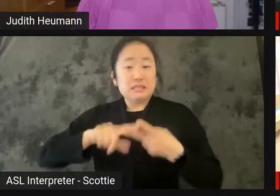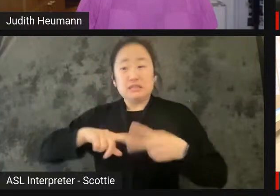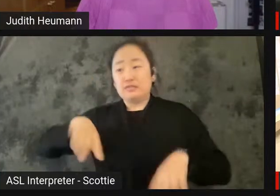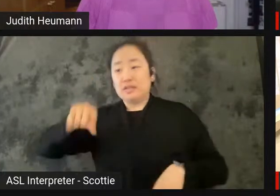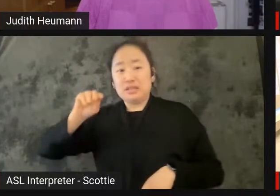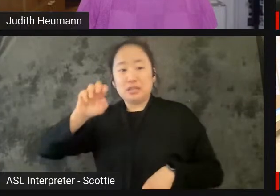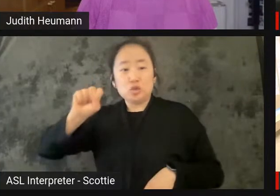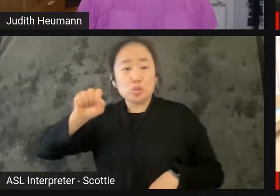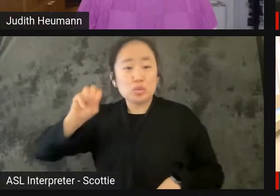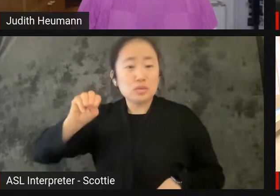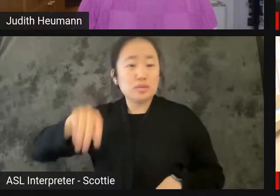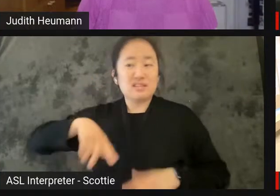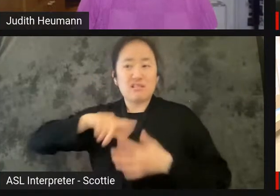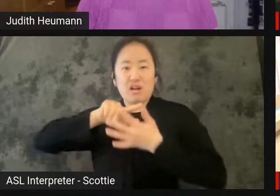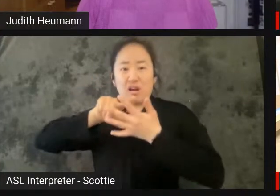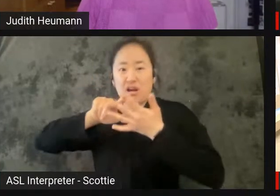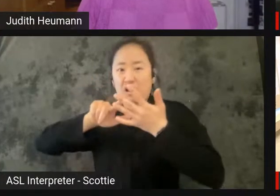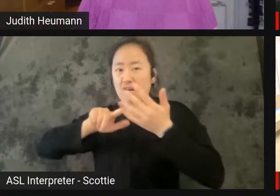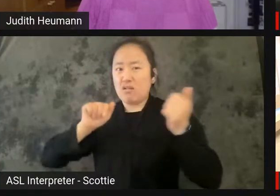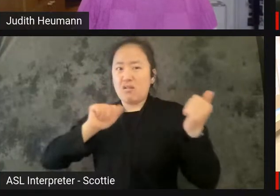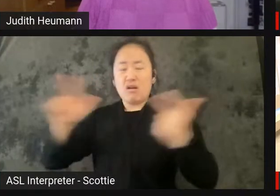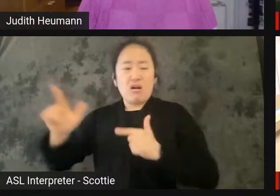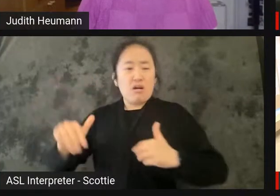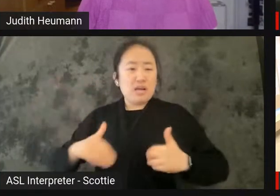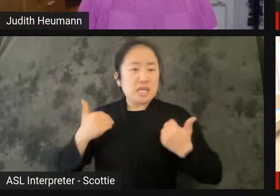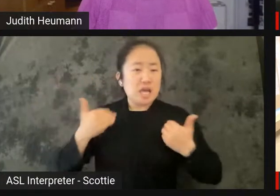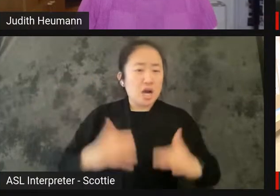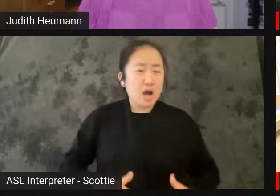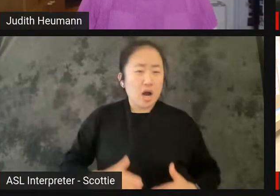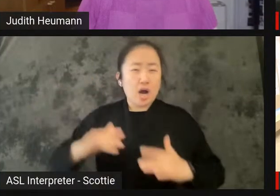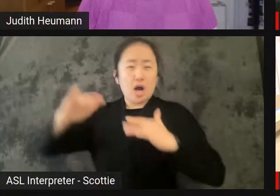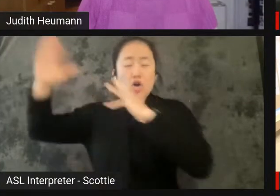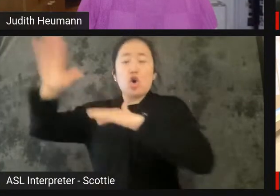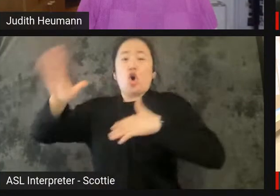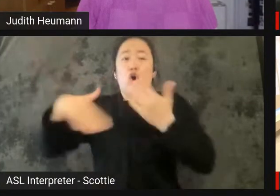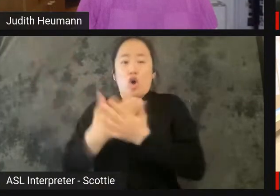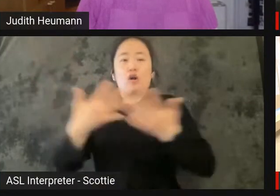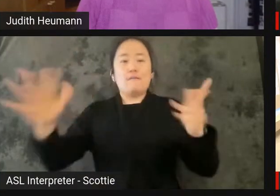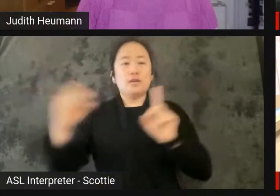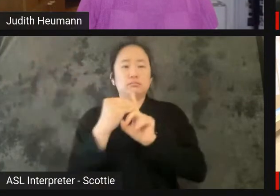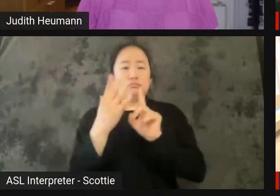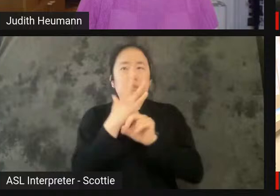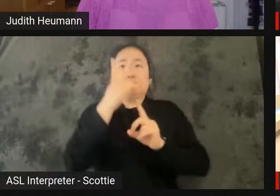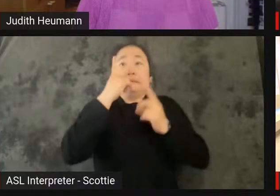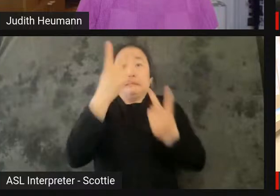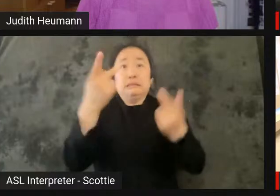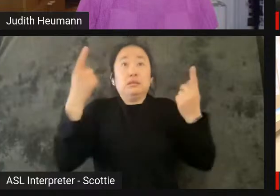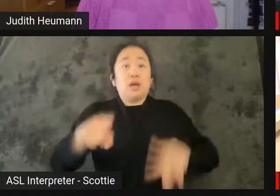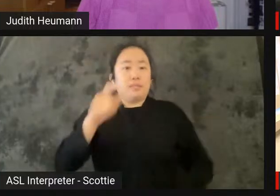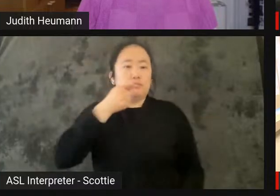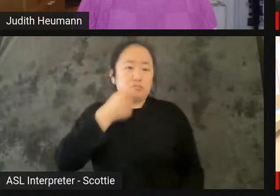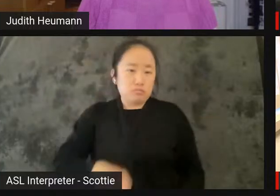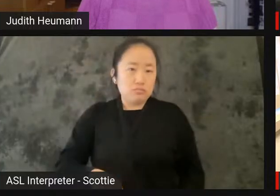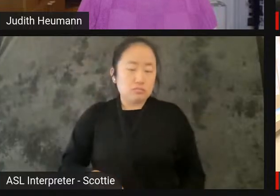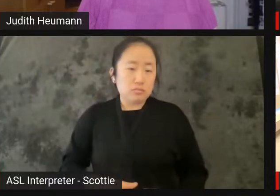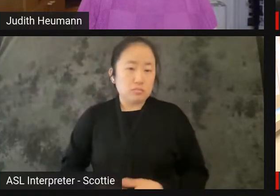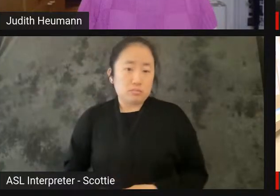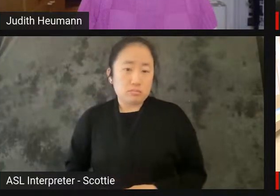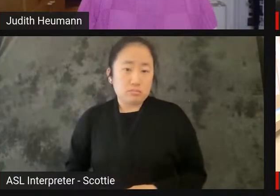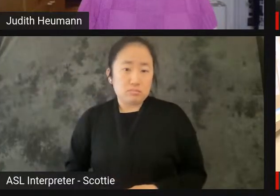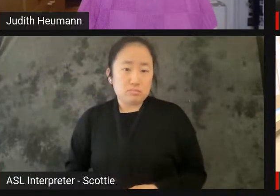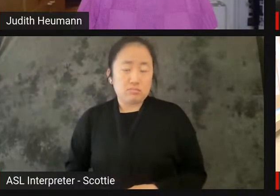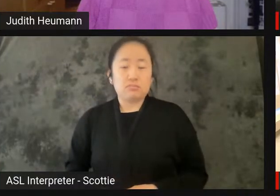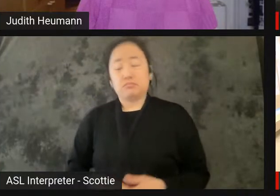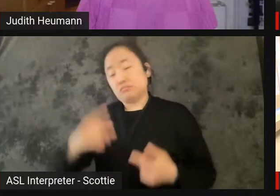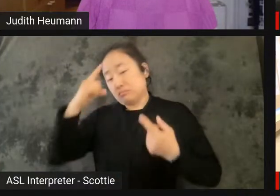it, cannot help but look at the tragedy of what's going on. So I agree with what you said,